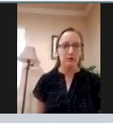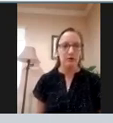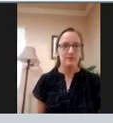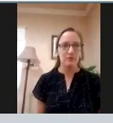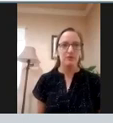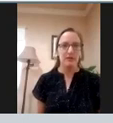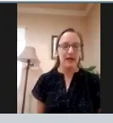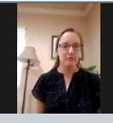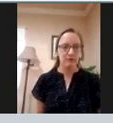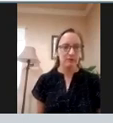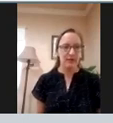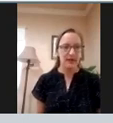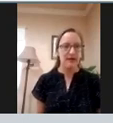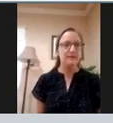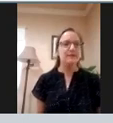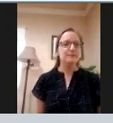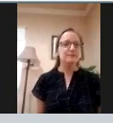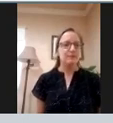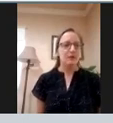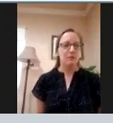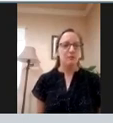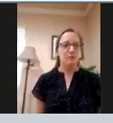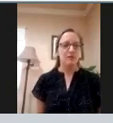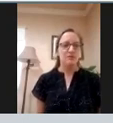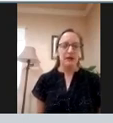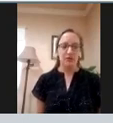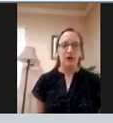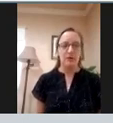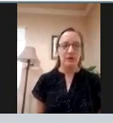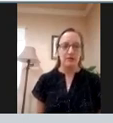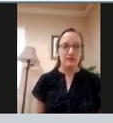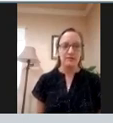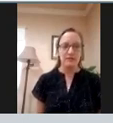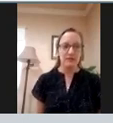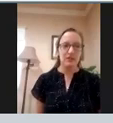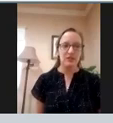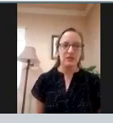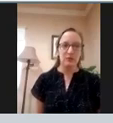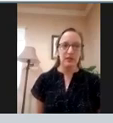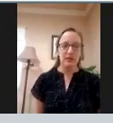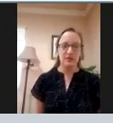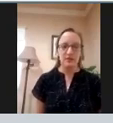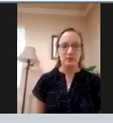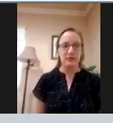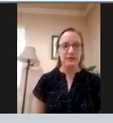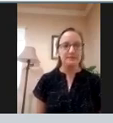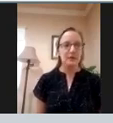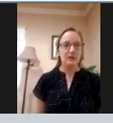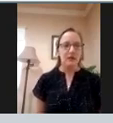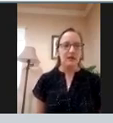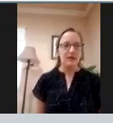popular programs under the CAP program that we have. We have an aquatic ecosystem restoration authority under this